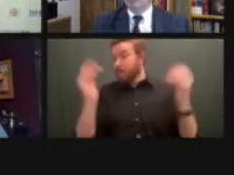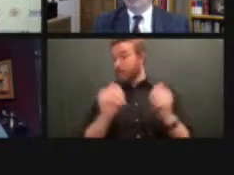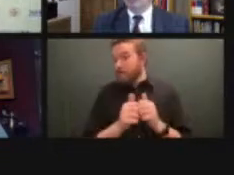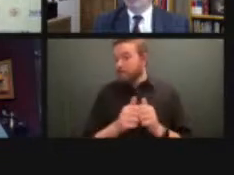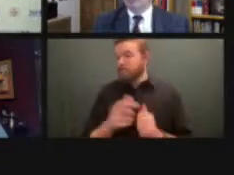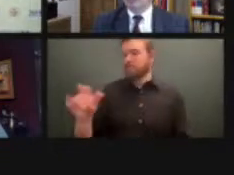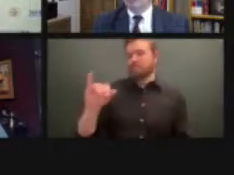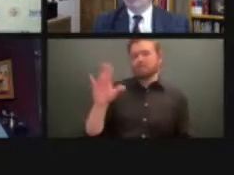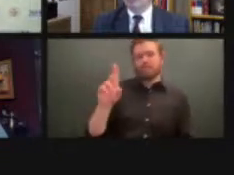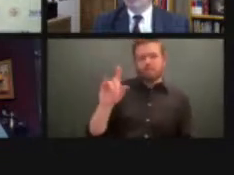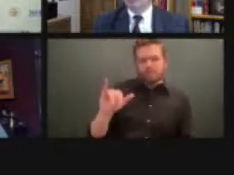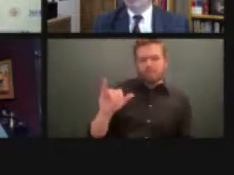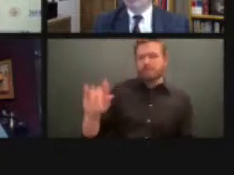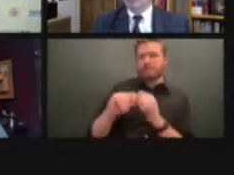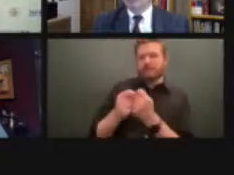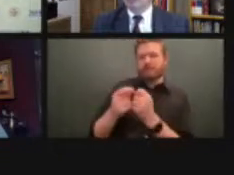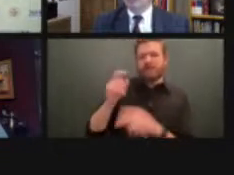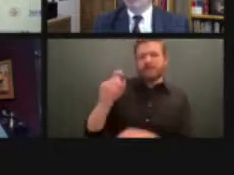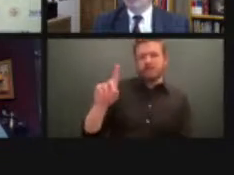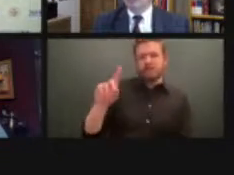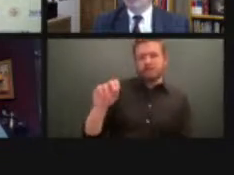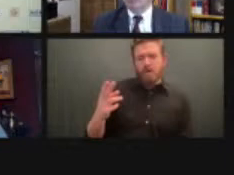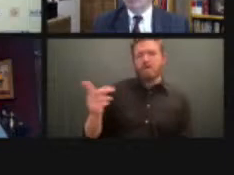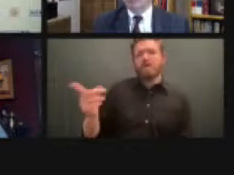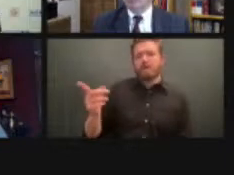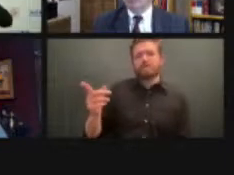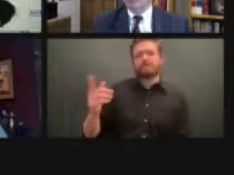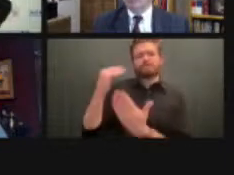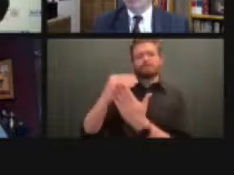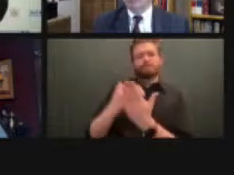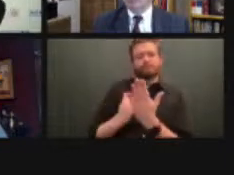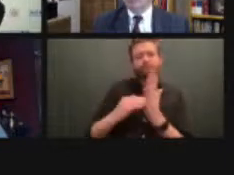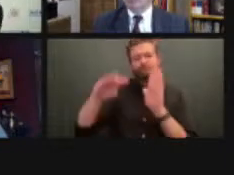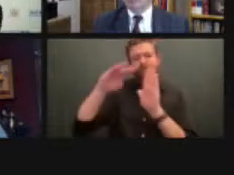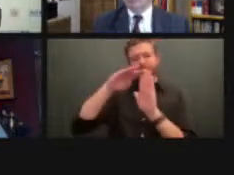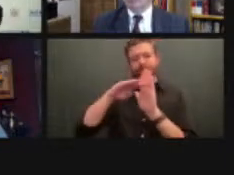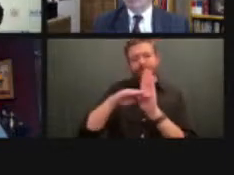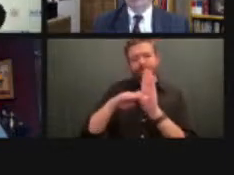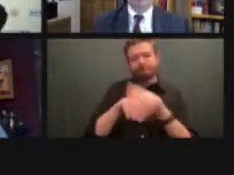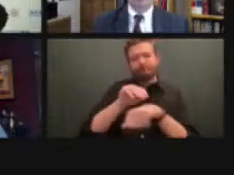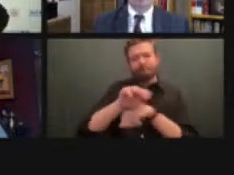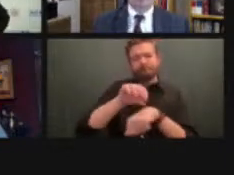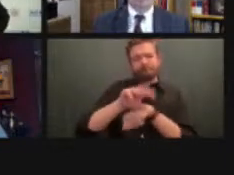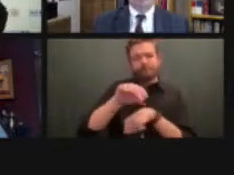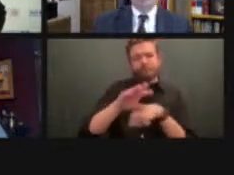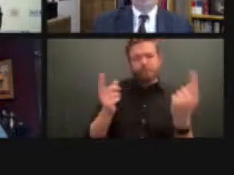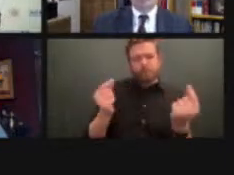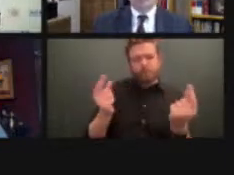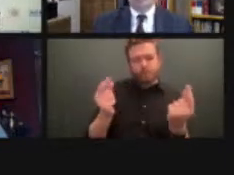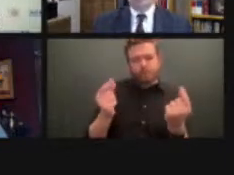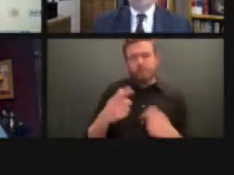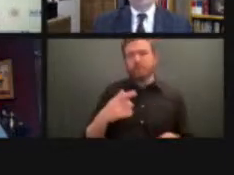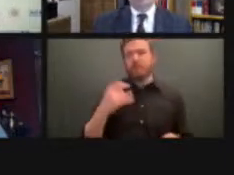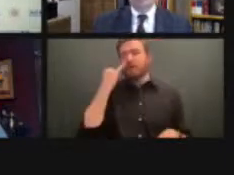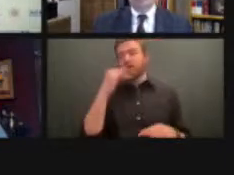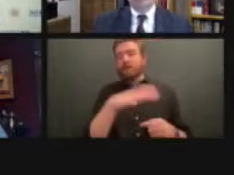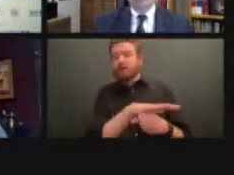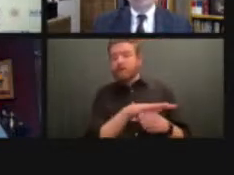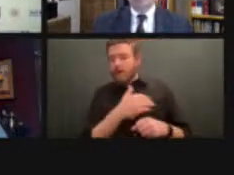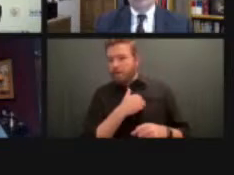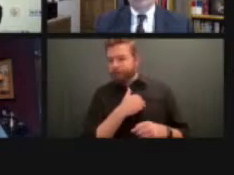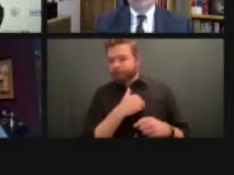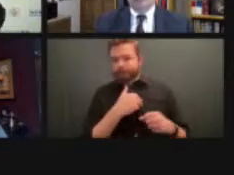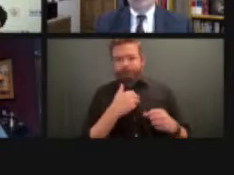school leaders on additional steps to take when in regions of very high COVID activity on the Cali score.